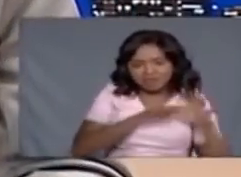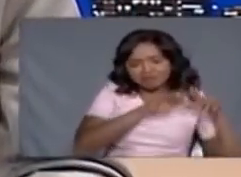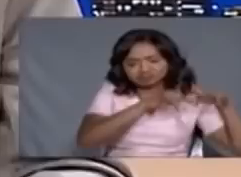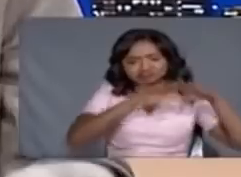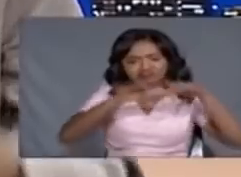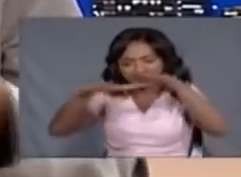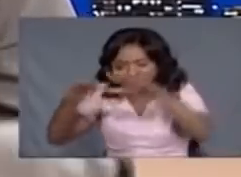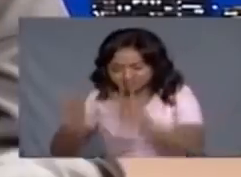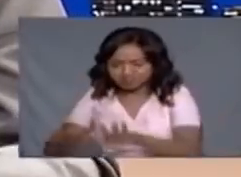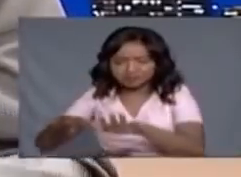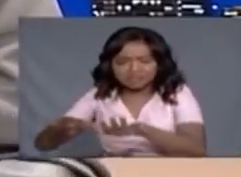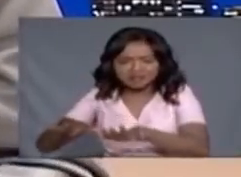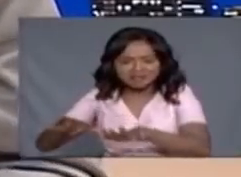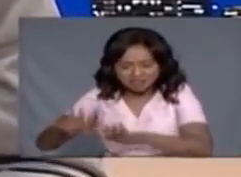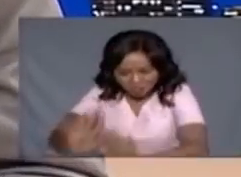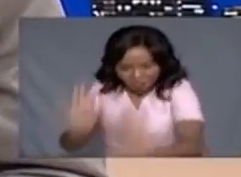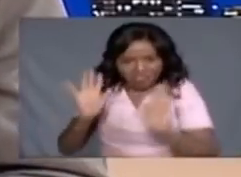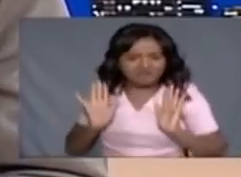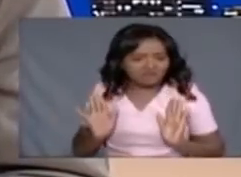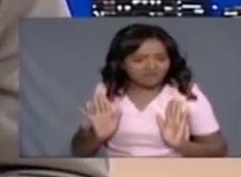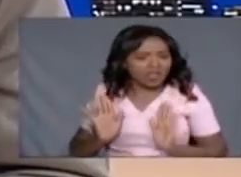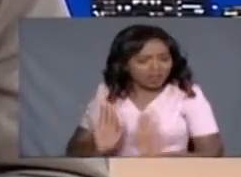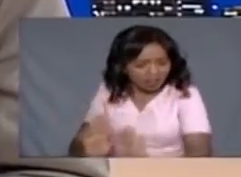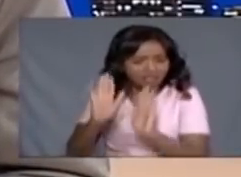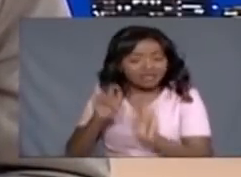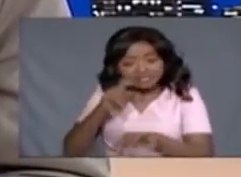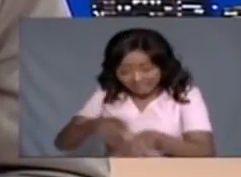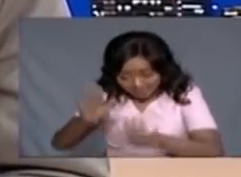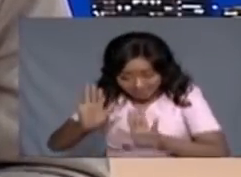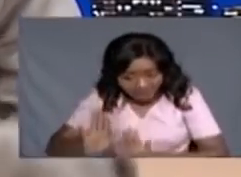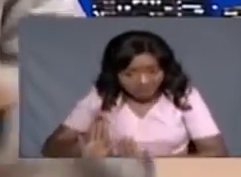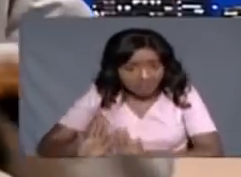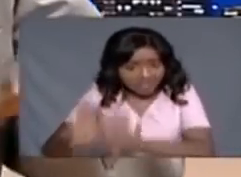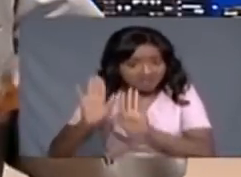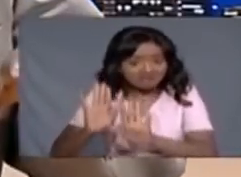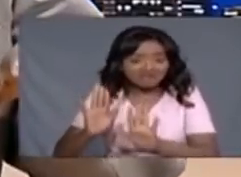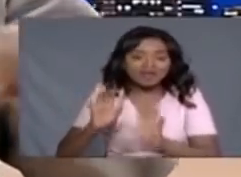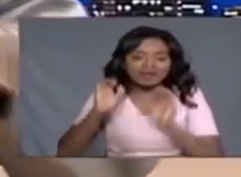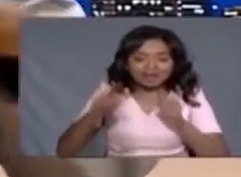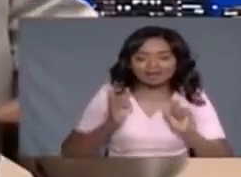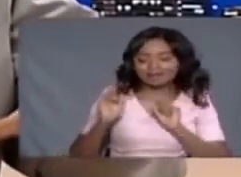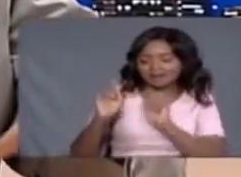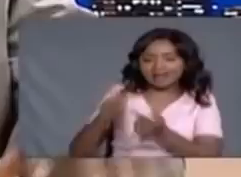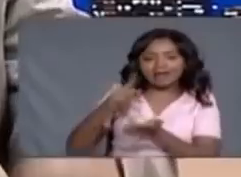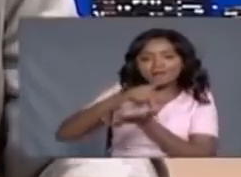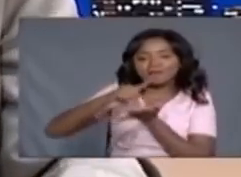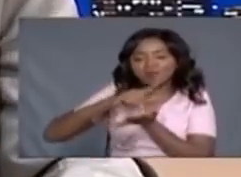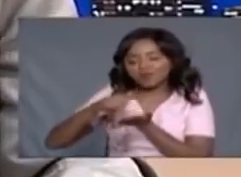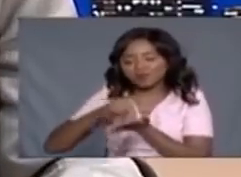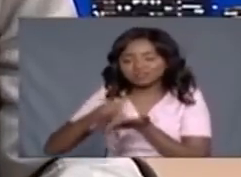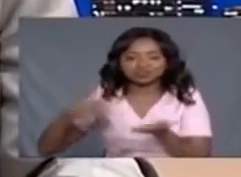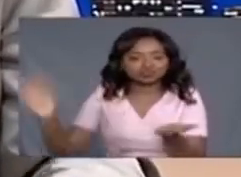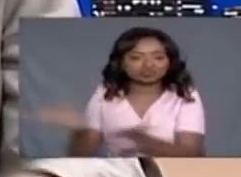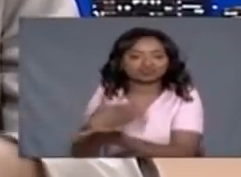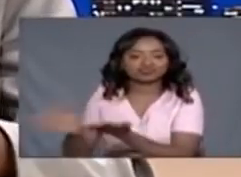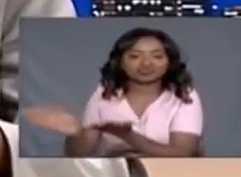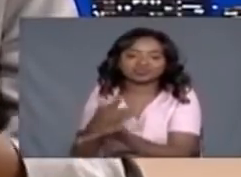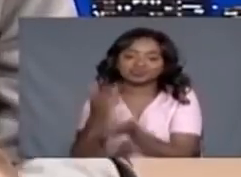them. One of the challenge would be they can cause massive damage to some of these families.